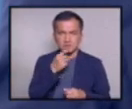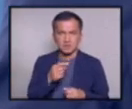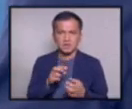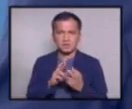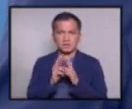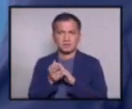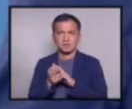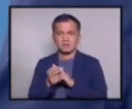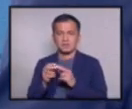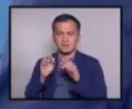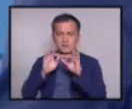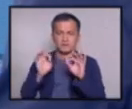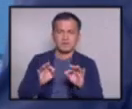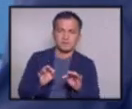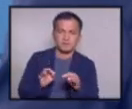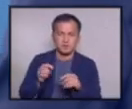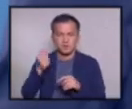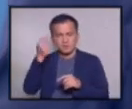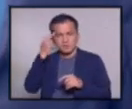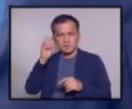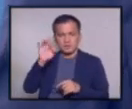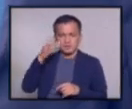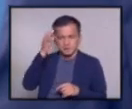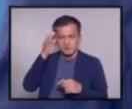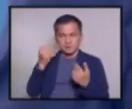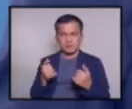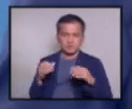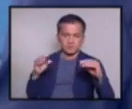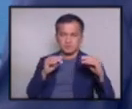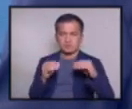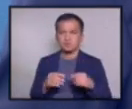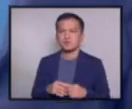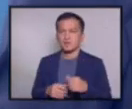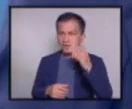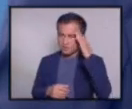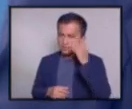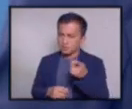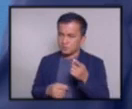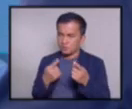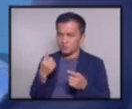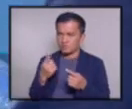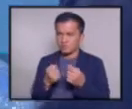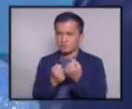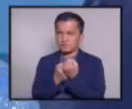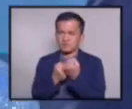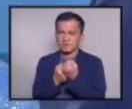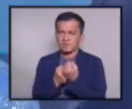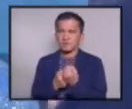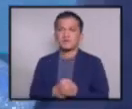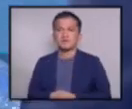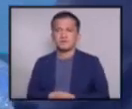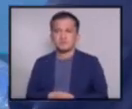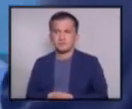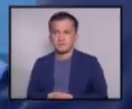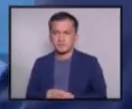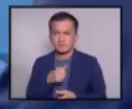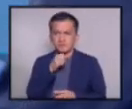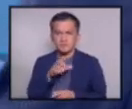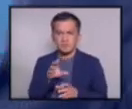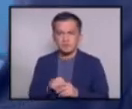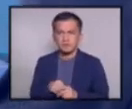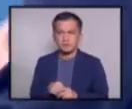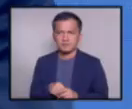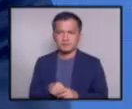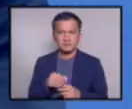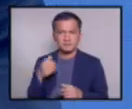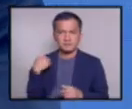sa form of government, no? Eh, federalism po ngayon ang usapin, and I know that you are one of the supporters of that. Di ba kasama yun? Hindi